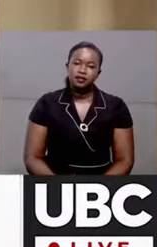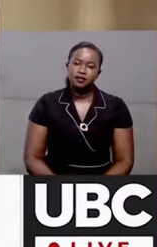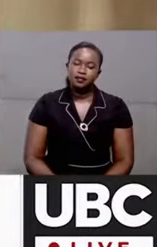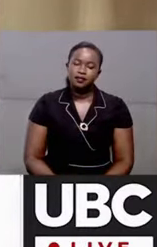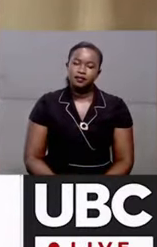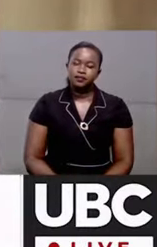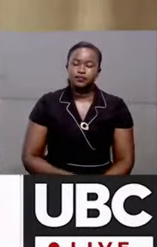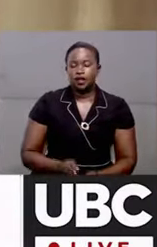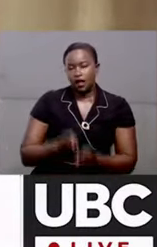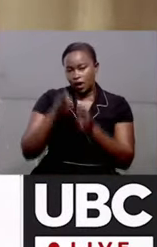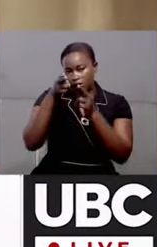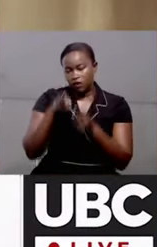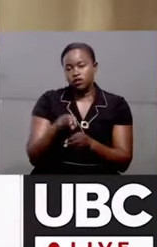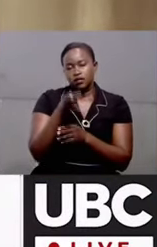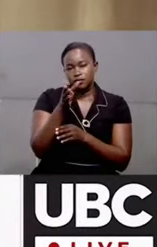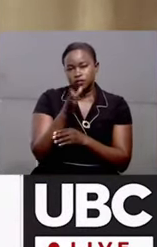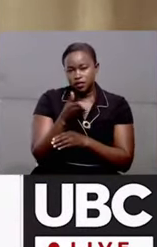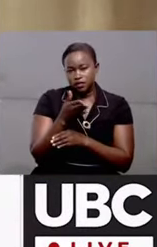Honorable Minister.